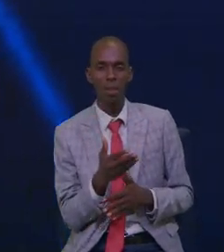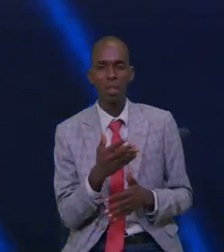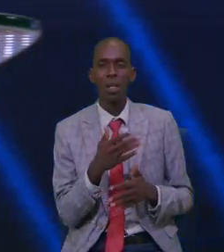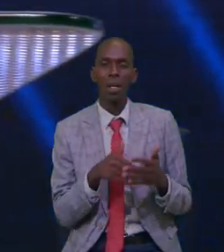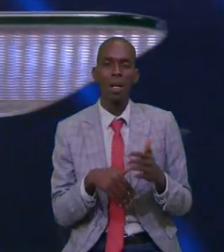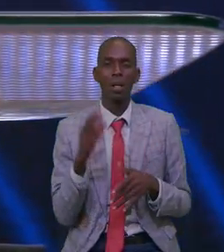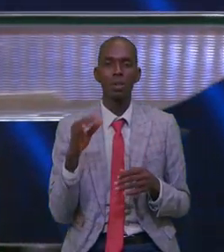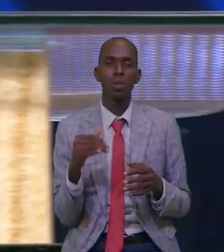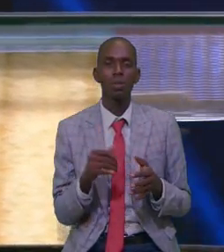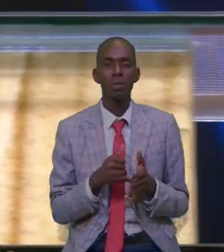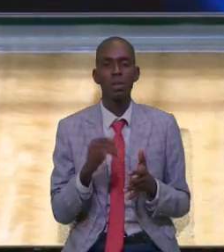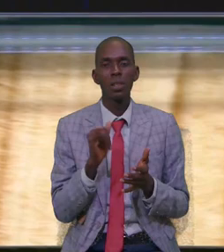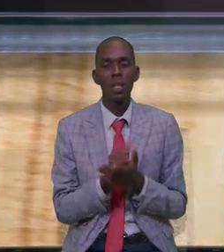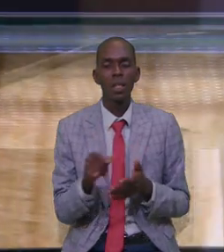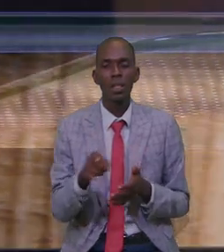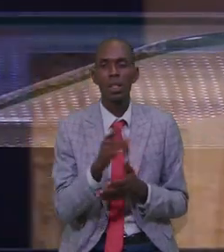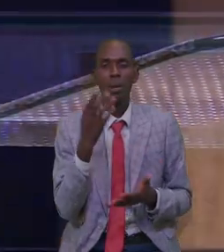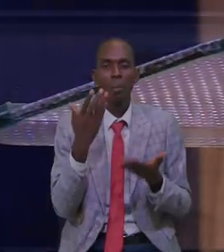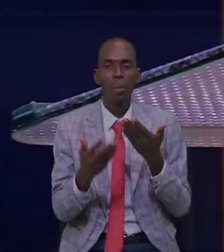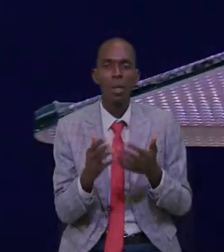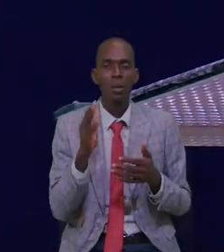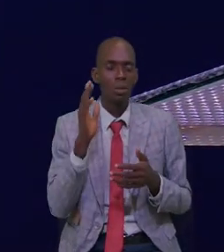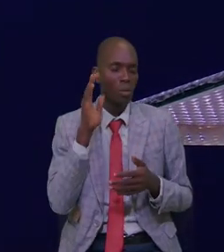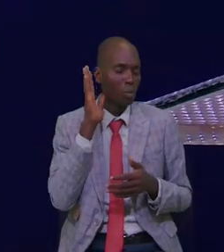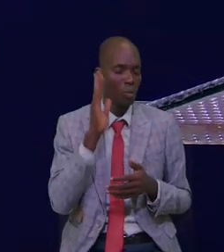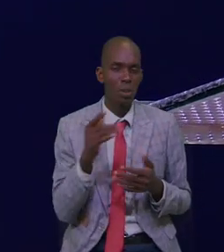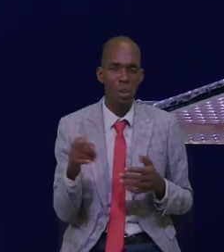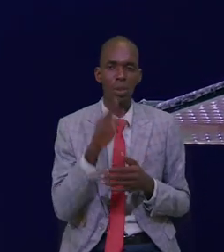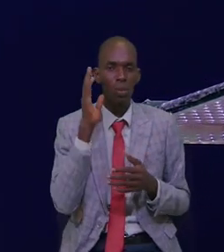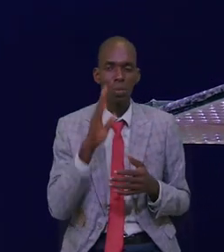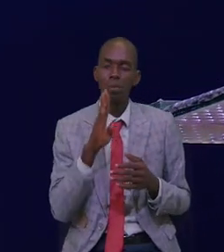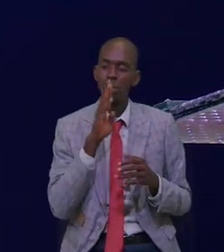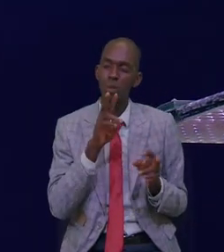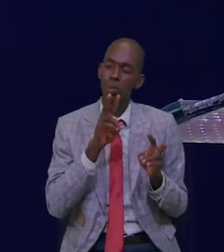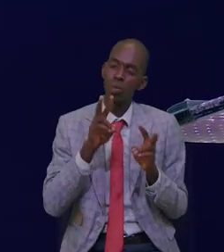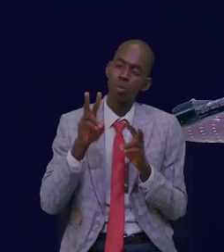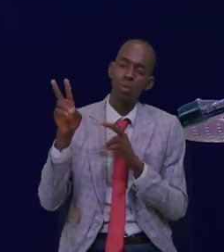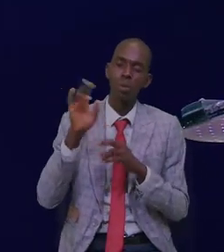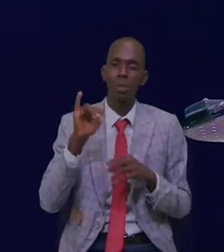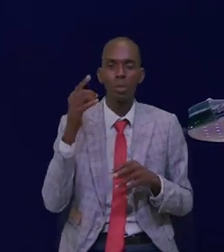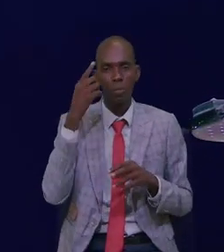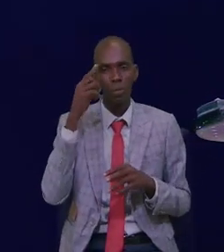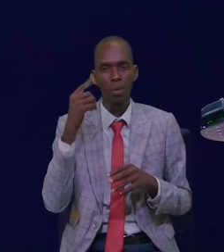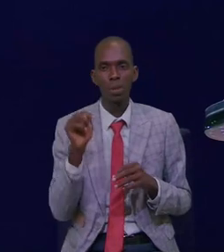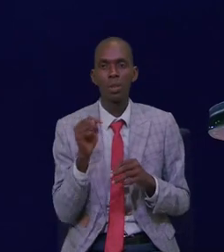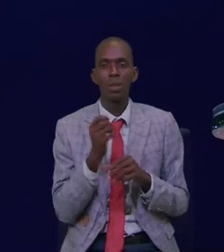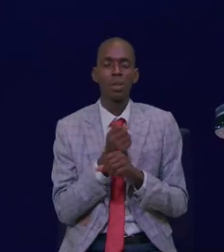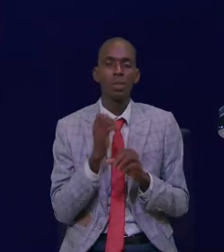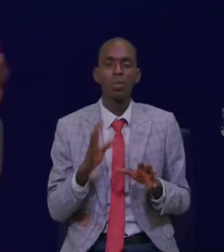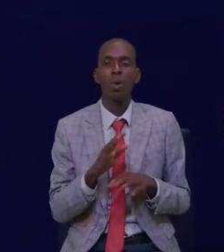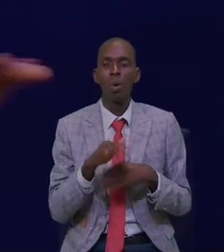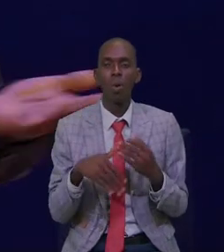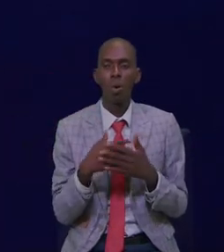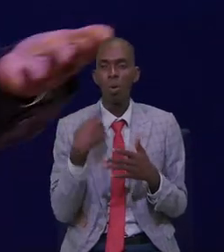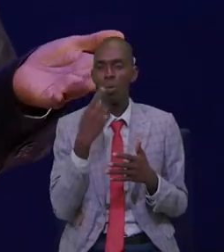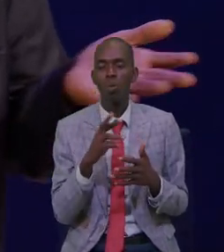of it. That they will be looking for the sinner. Those who remain in their sin, habitual sin, common sin, secret sin, public